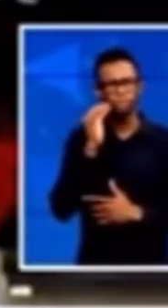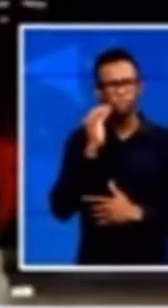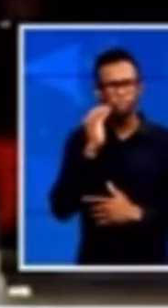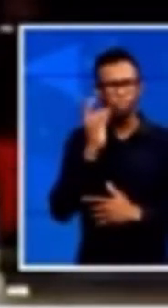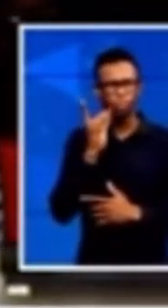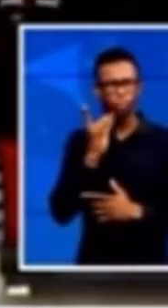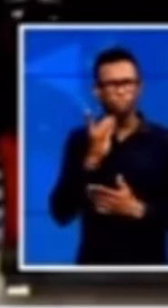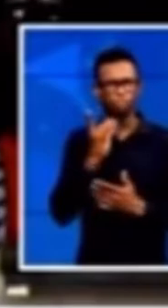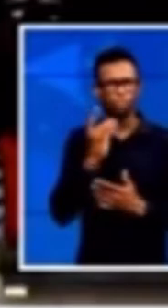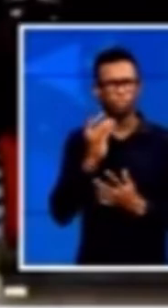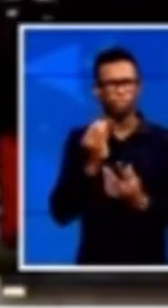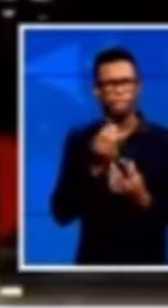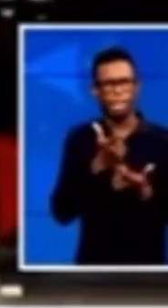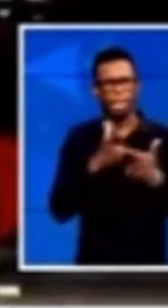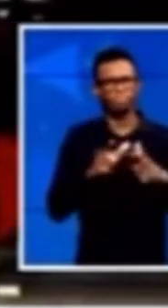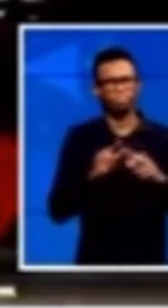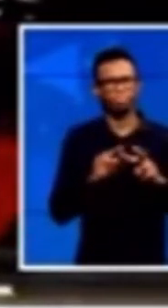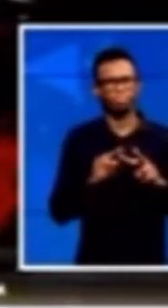compensation.